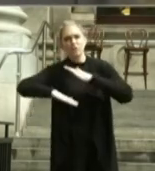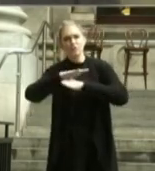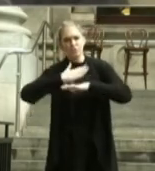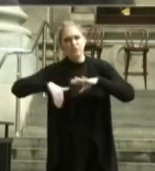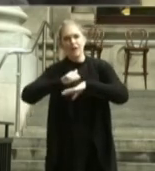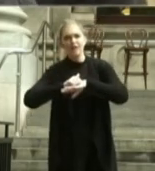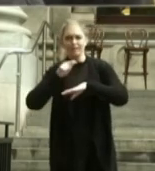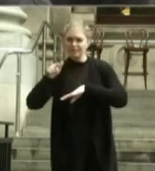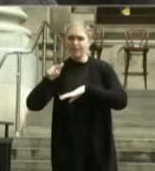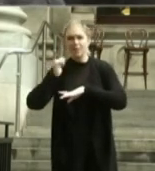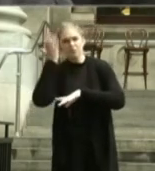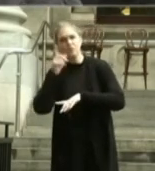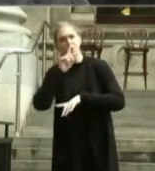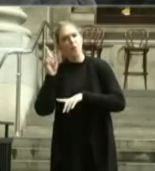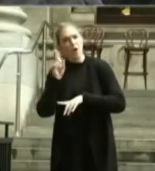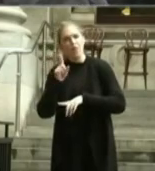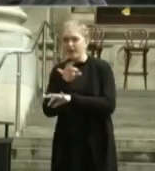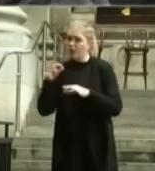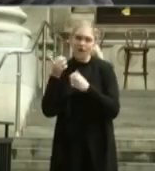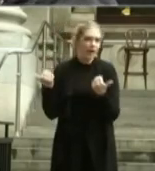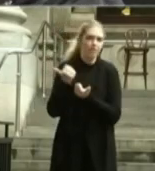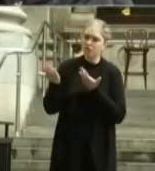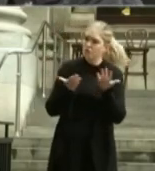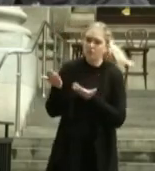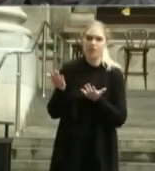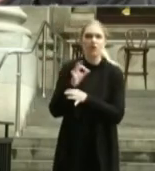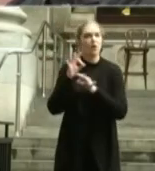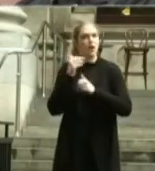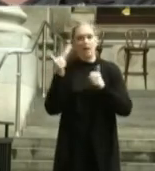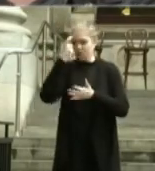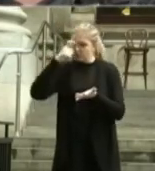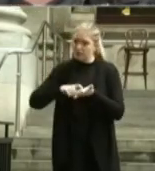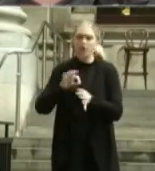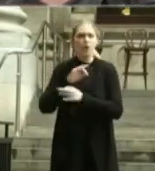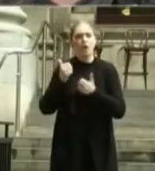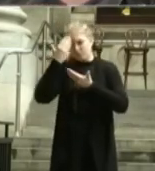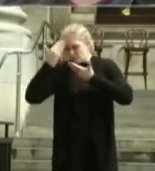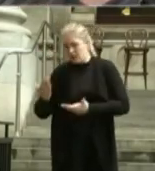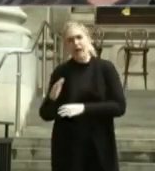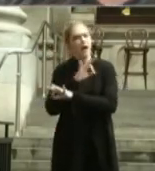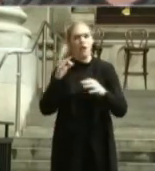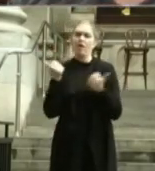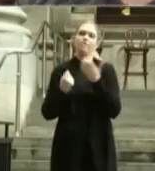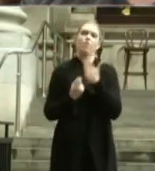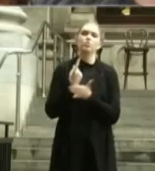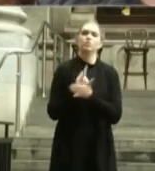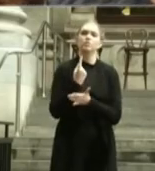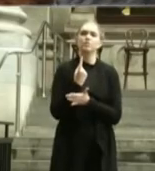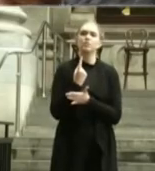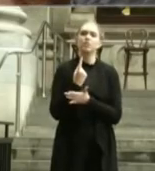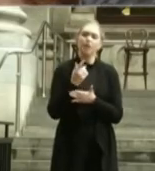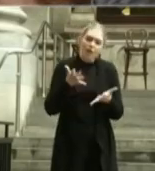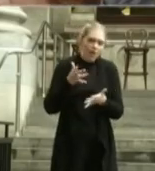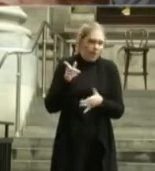continent, a lack of services, a lack of recognition, a lack of respect, and a lack of opportunity.